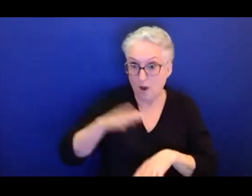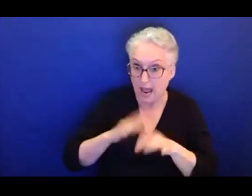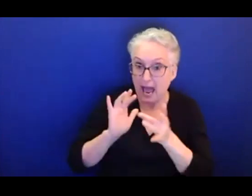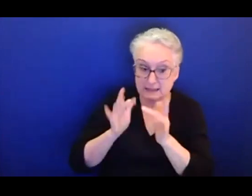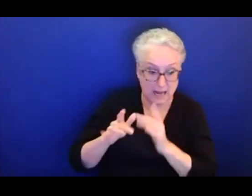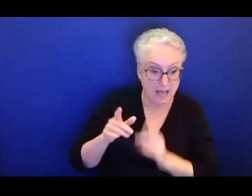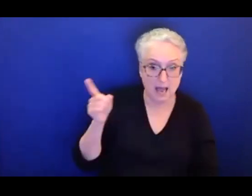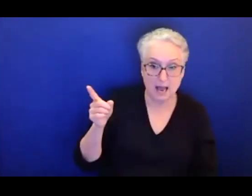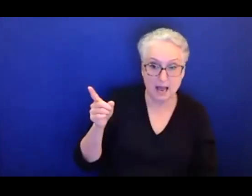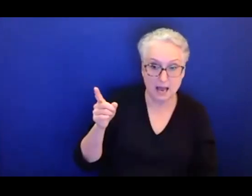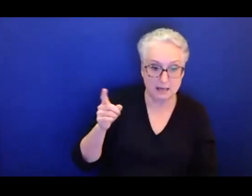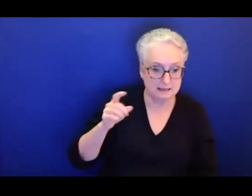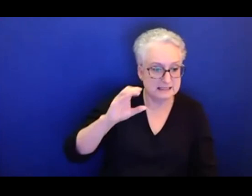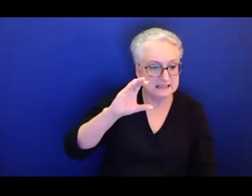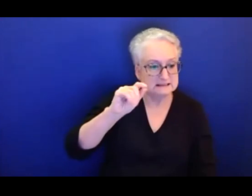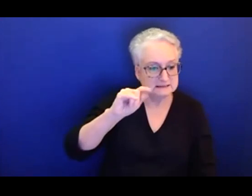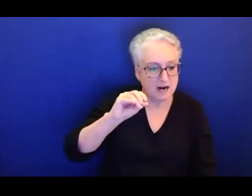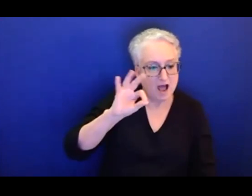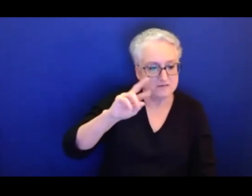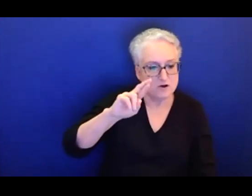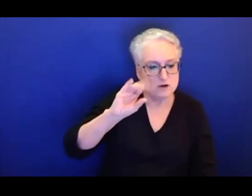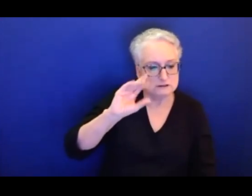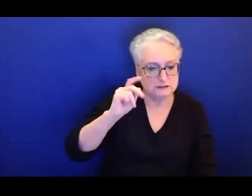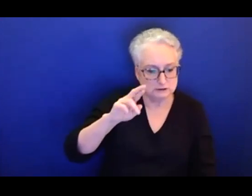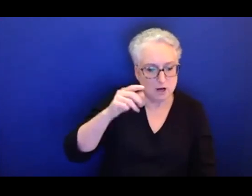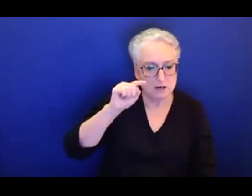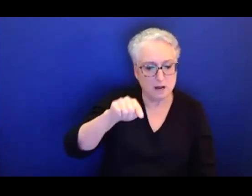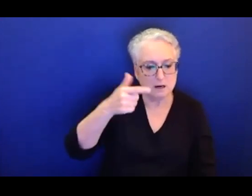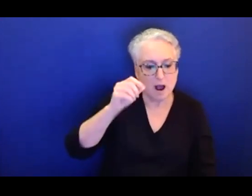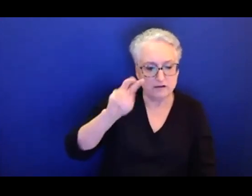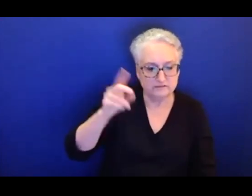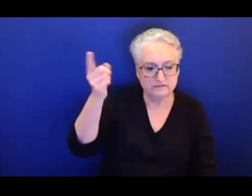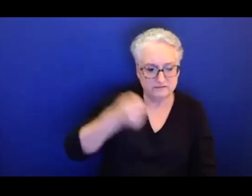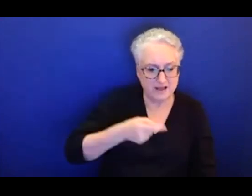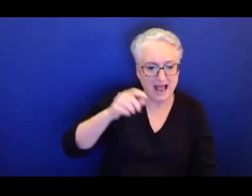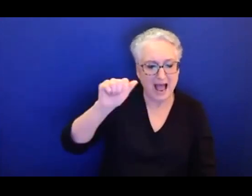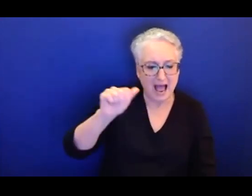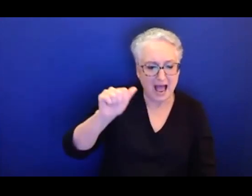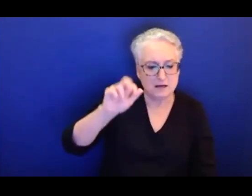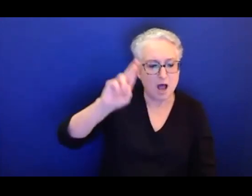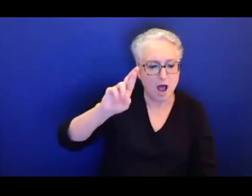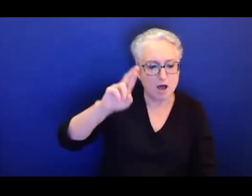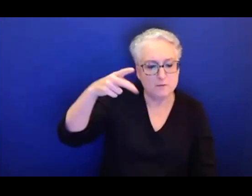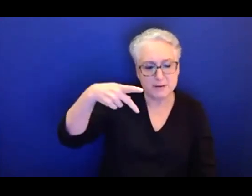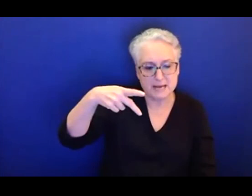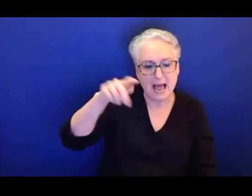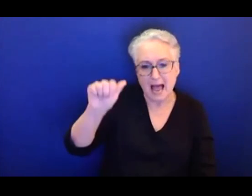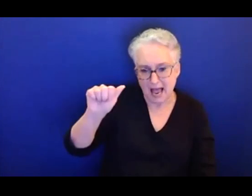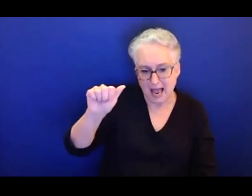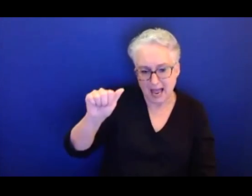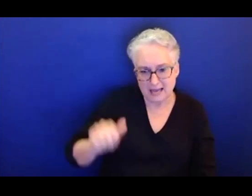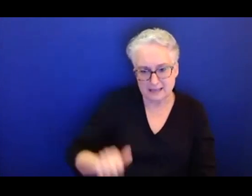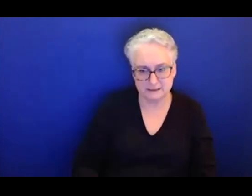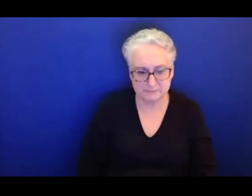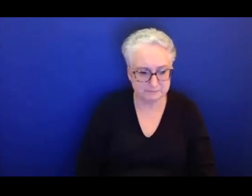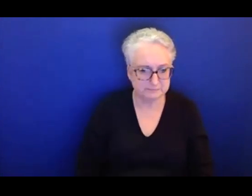cityofrochester.gov/ARPA, and you can take that survey and submit to the city what's important to you and what you want to be considered to be